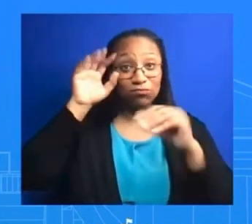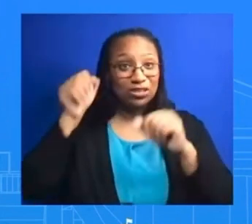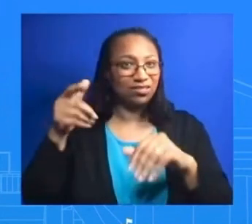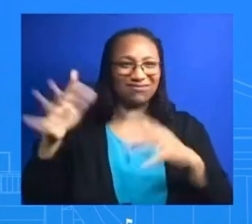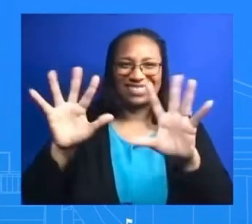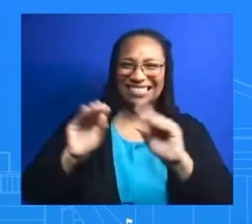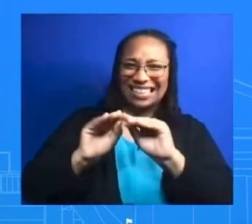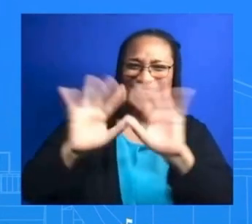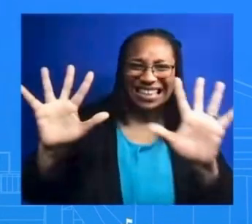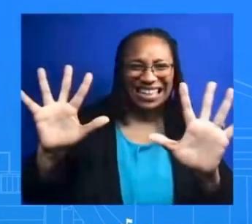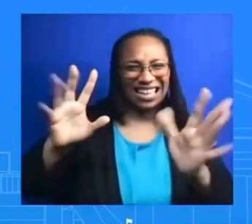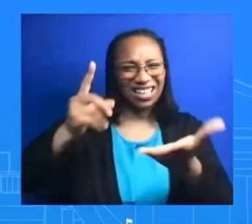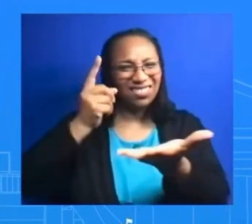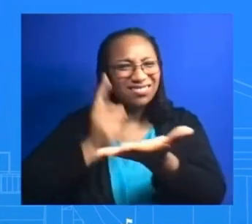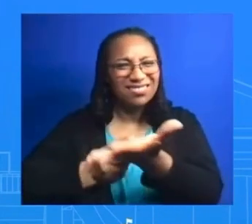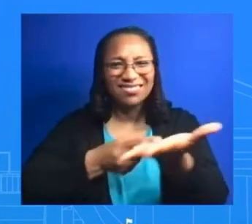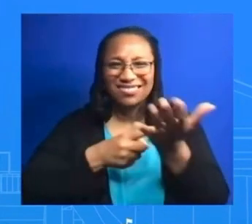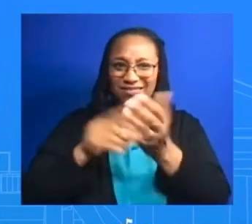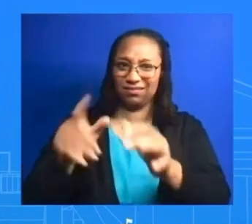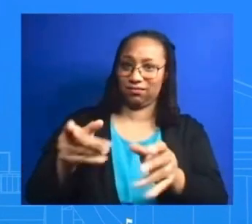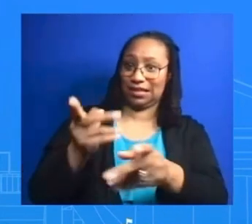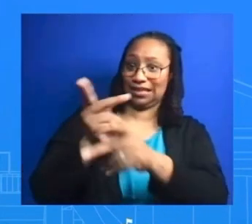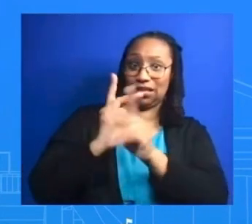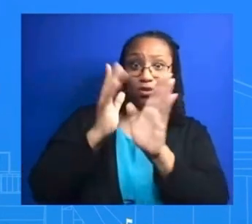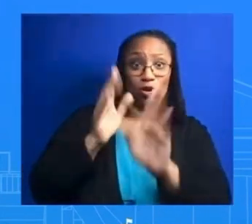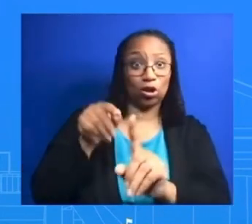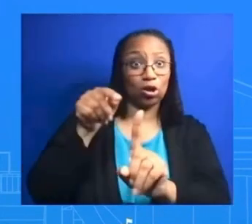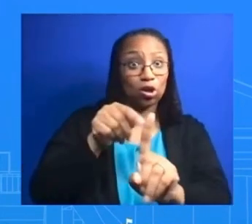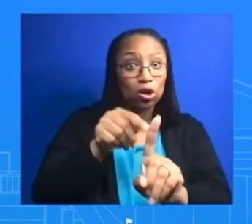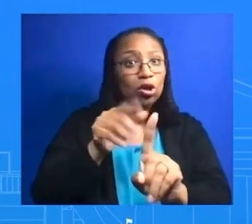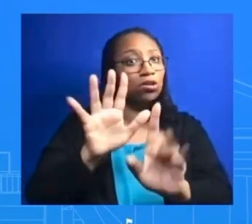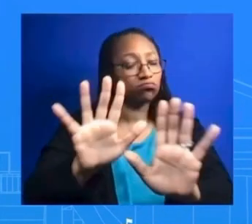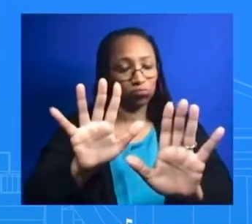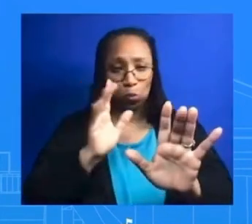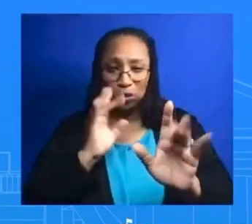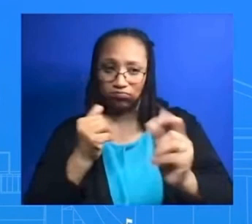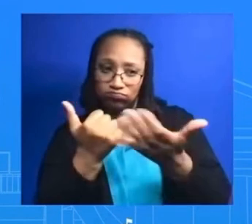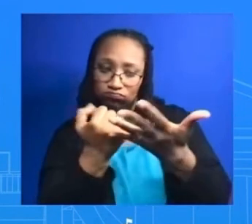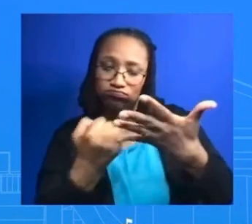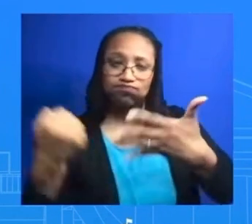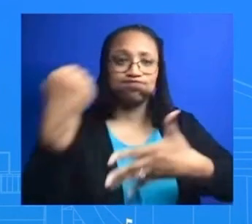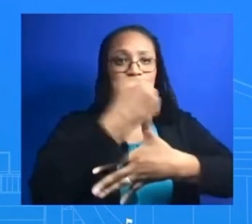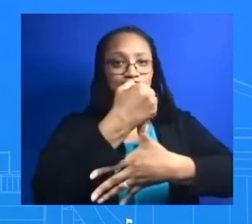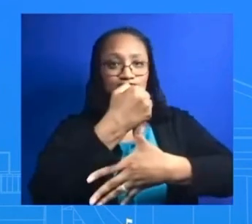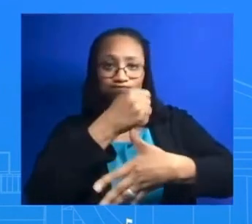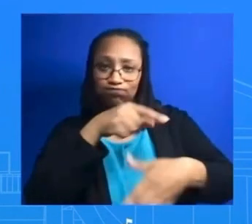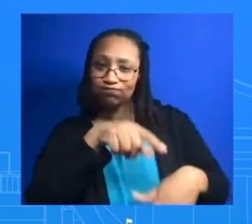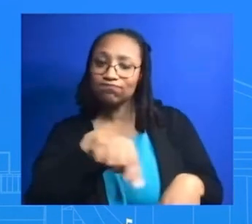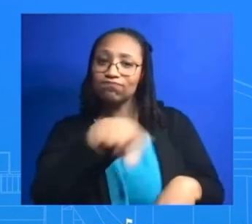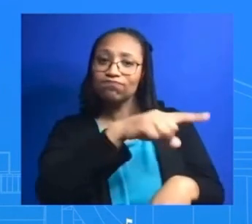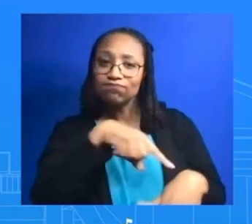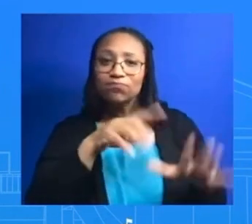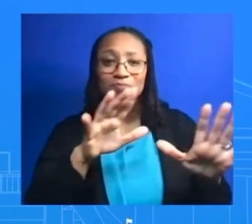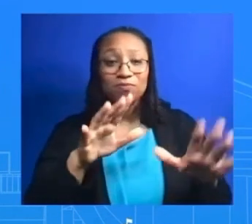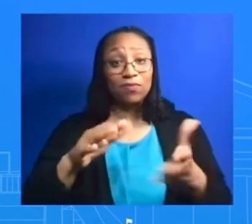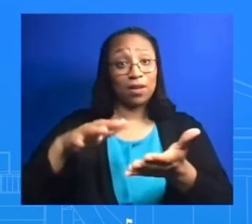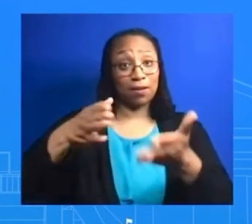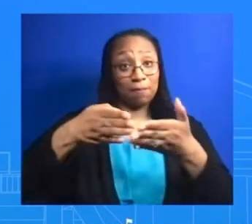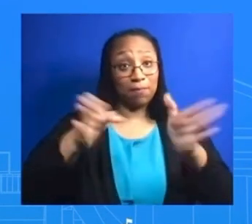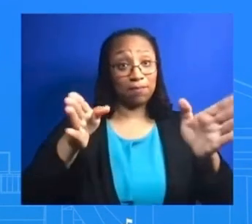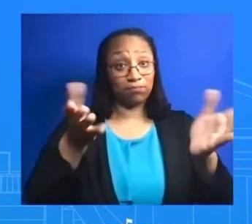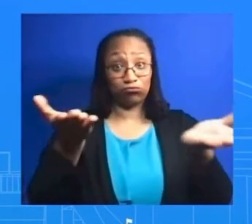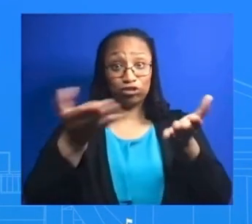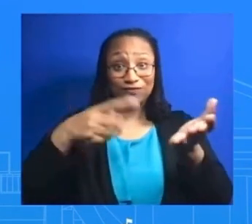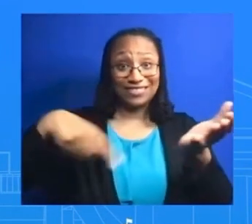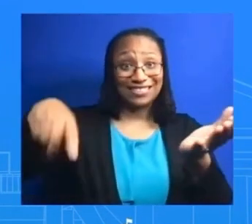when the president asked folks to go online. Public service loan forgiveness went from 7,000 people from 2017 to 2021.